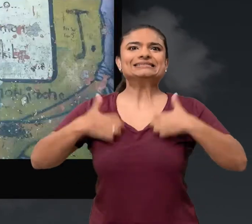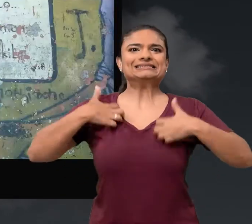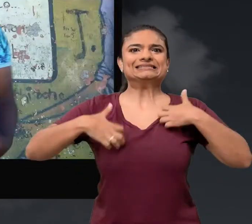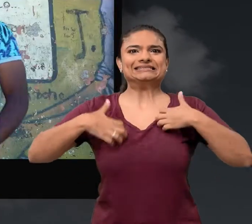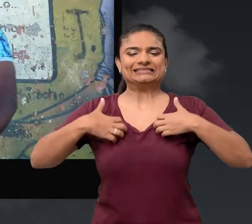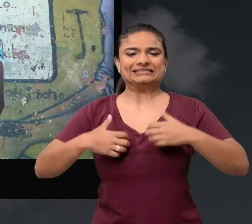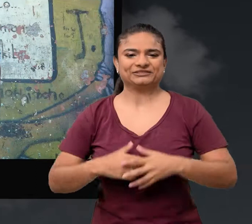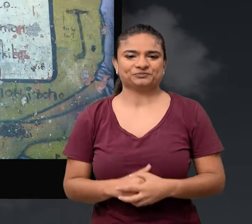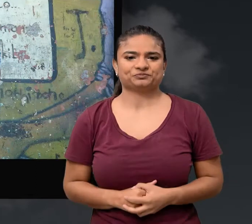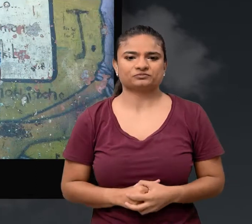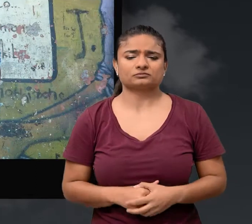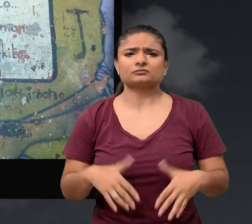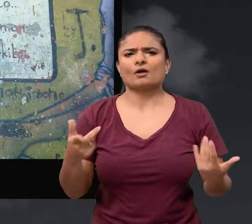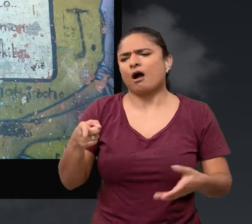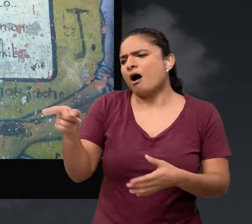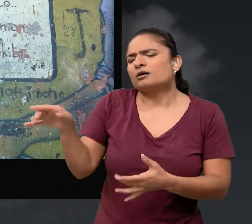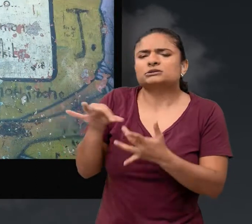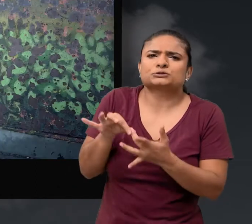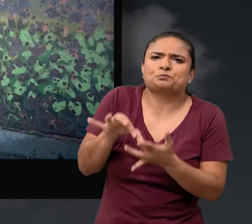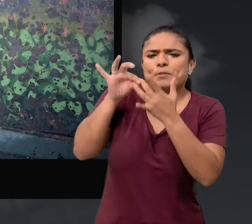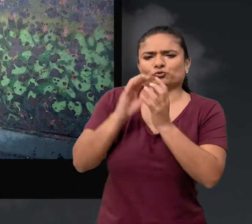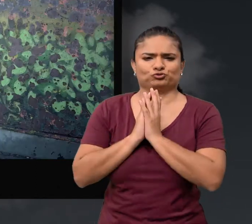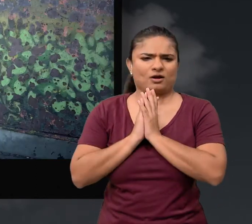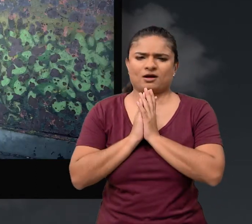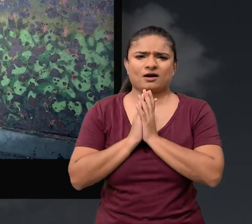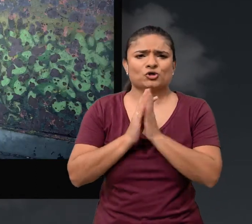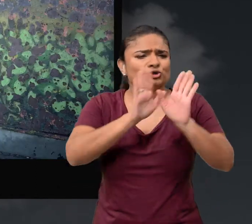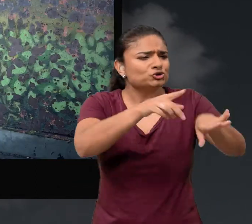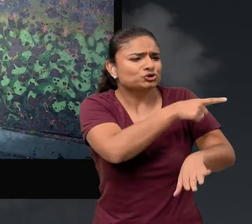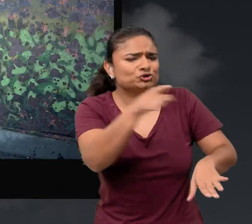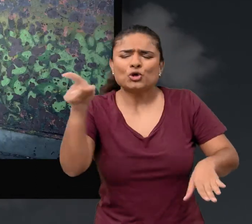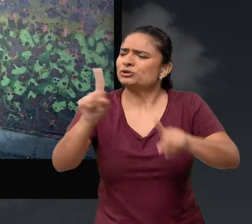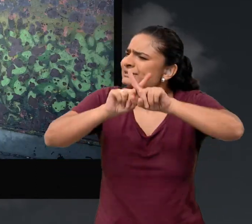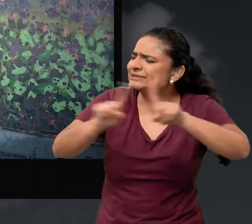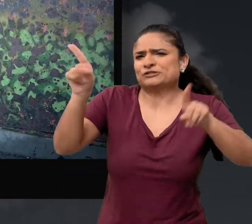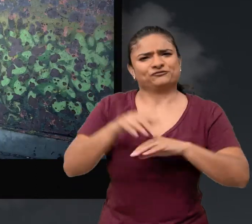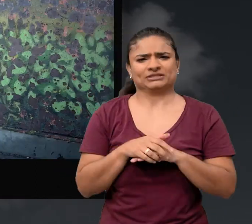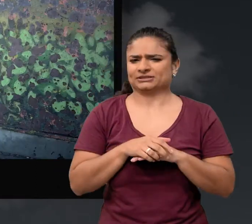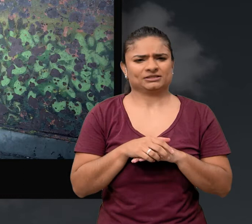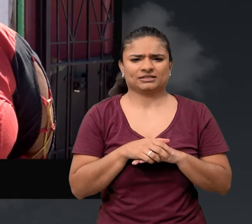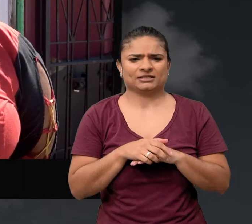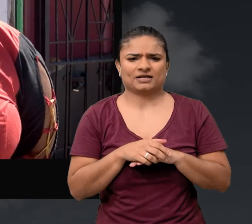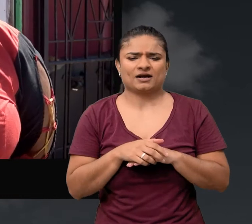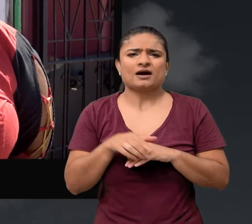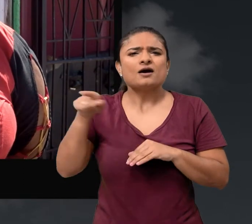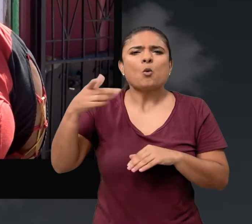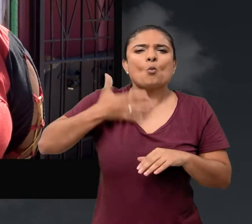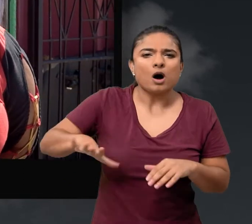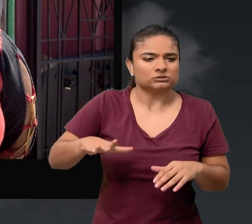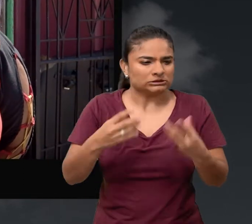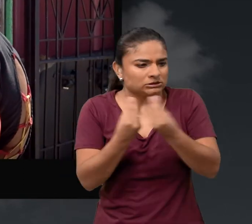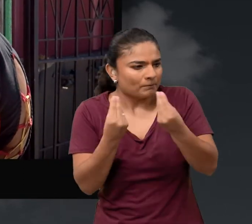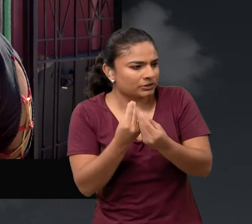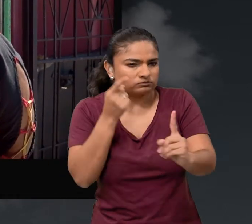ufundiswa. He is so special because it's different to other kids. The thing is,